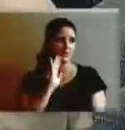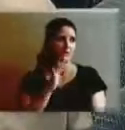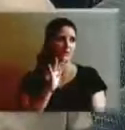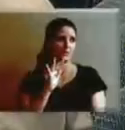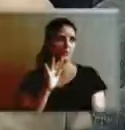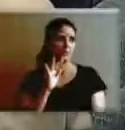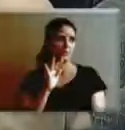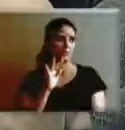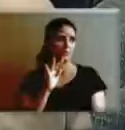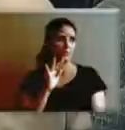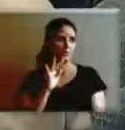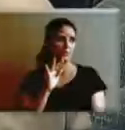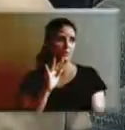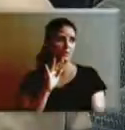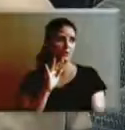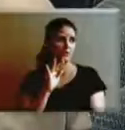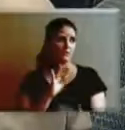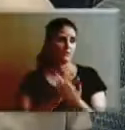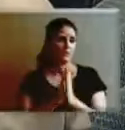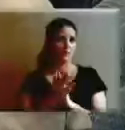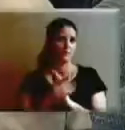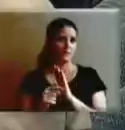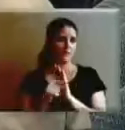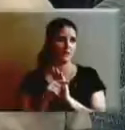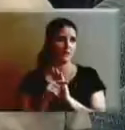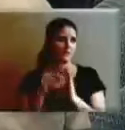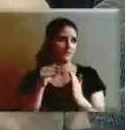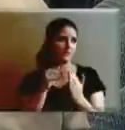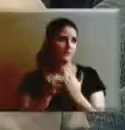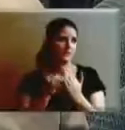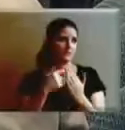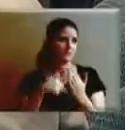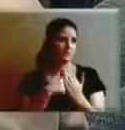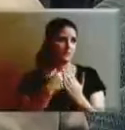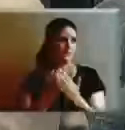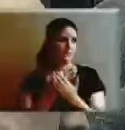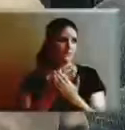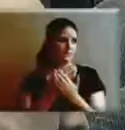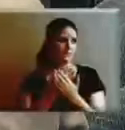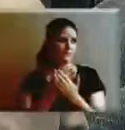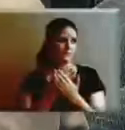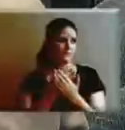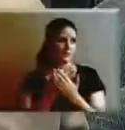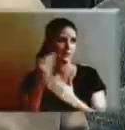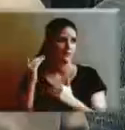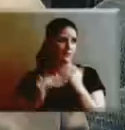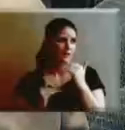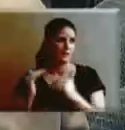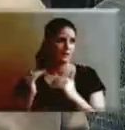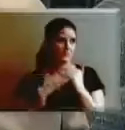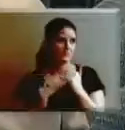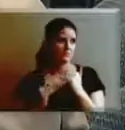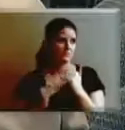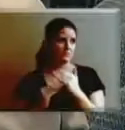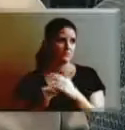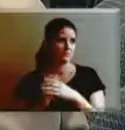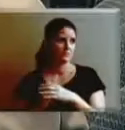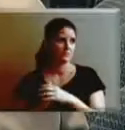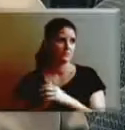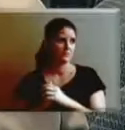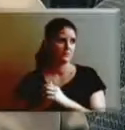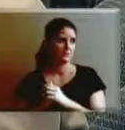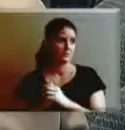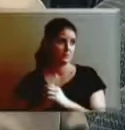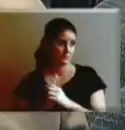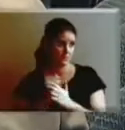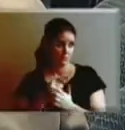bottom line and will be a negative against our fund balance. But I mean, I think you write all your checks on the fund balance,